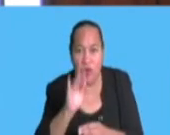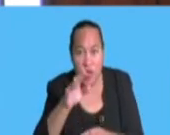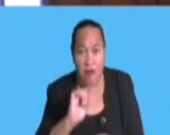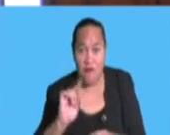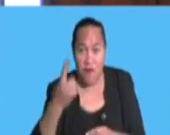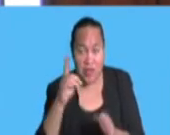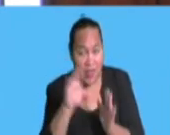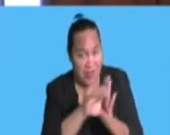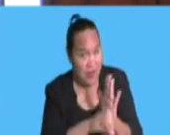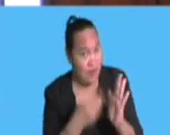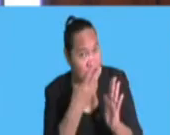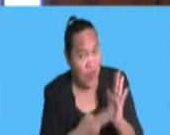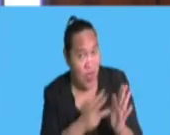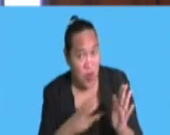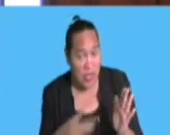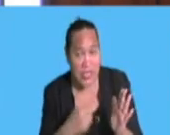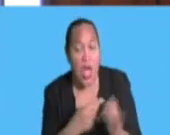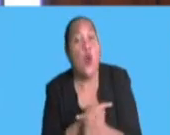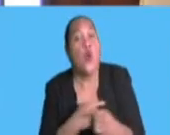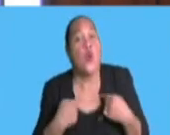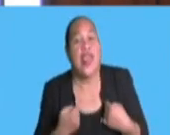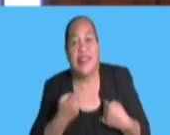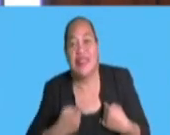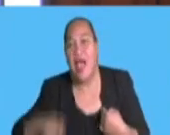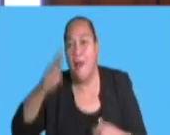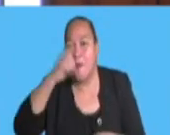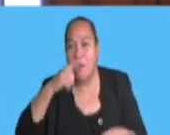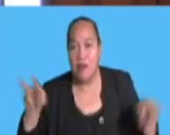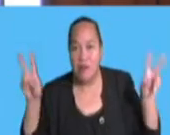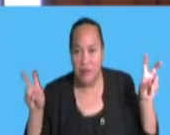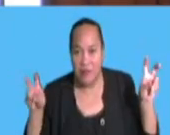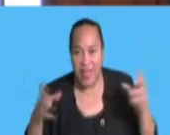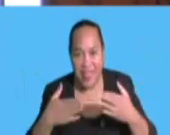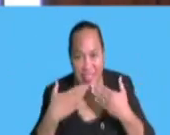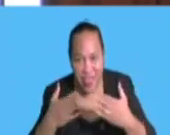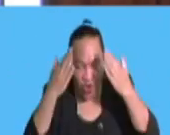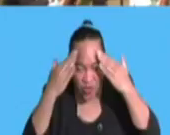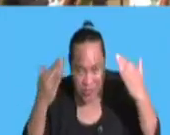of this Constitution, we the people. Thank you, Honorable Speaker.